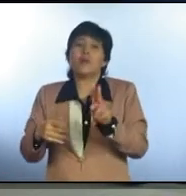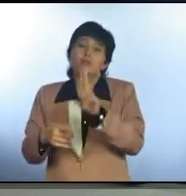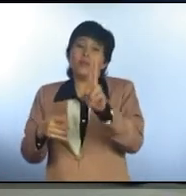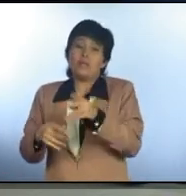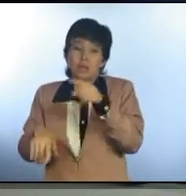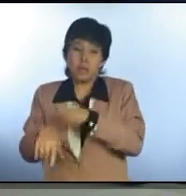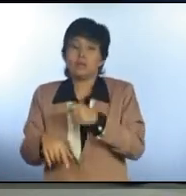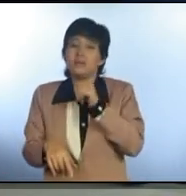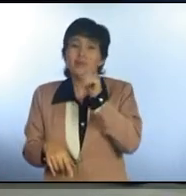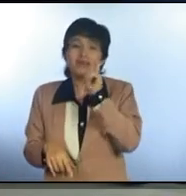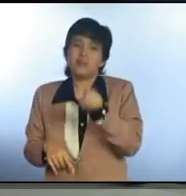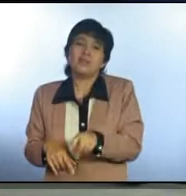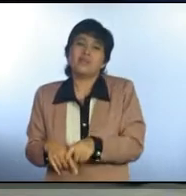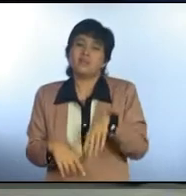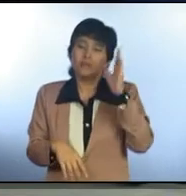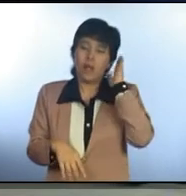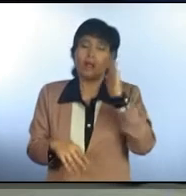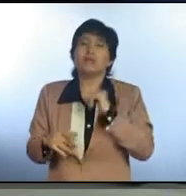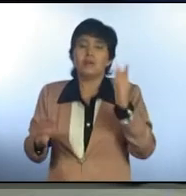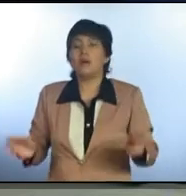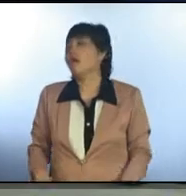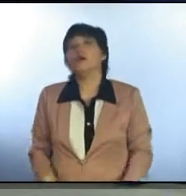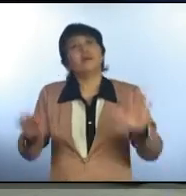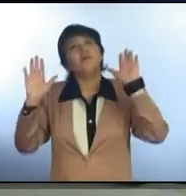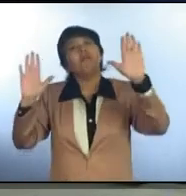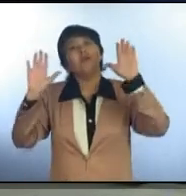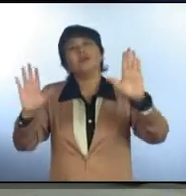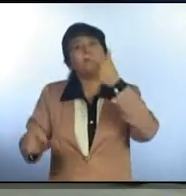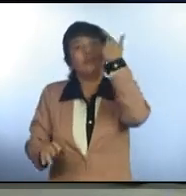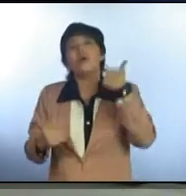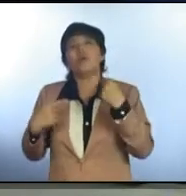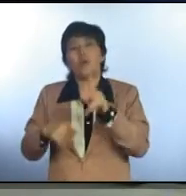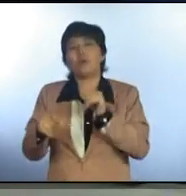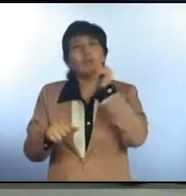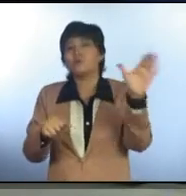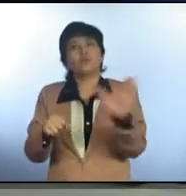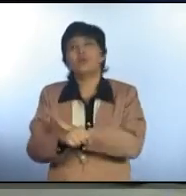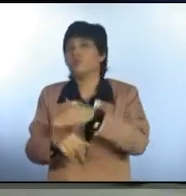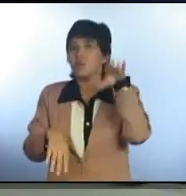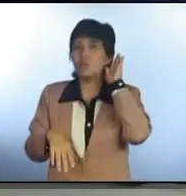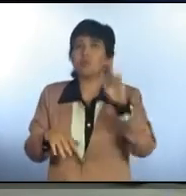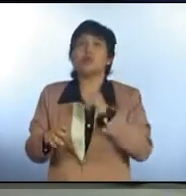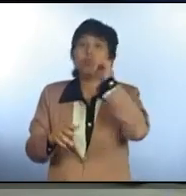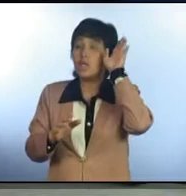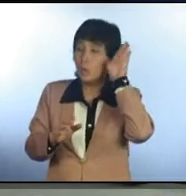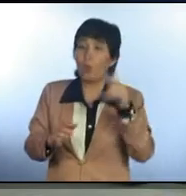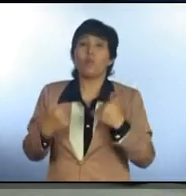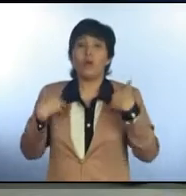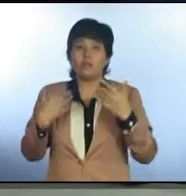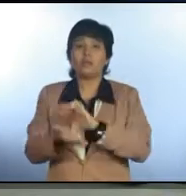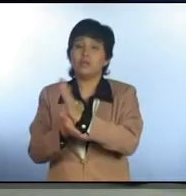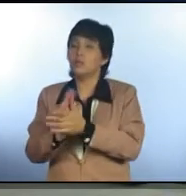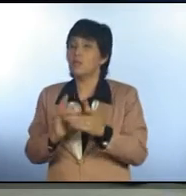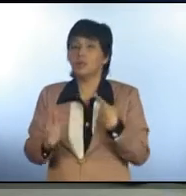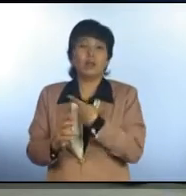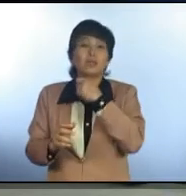that doesn't require human to sleep at all. Amazing, okay? But still, we'll question, when that time happens, when we